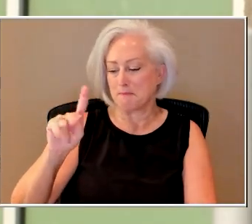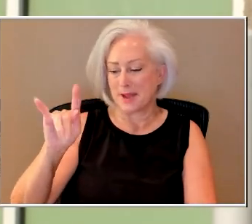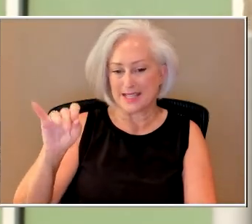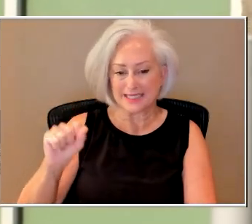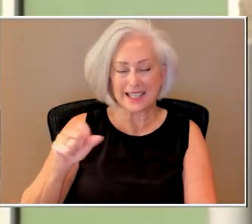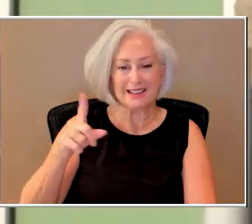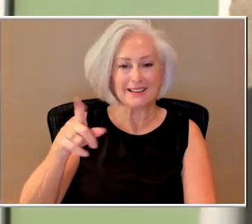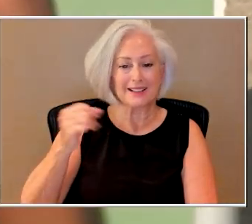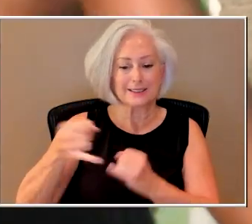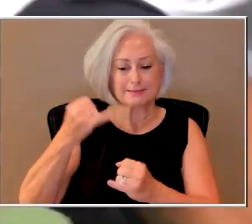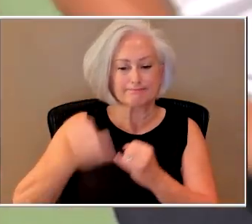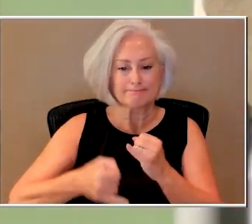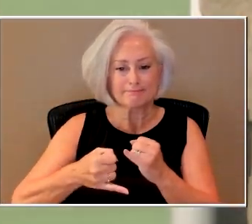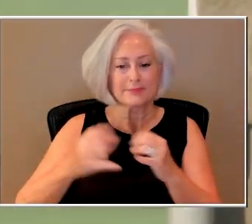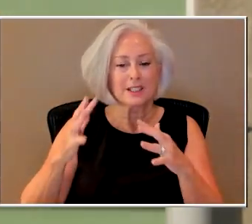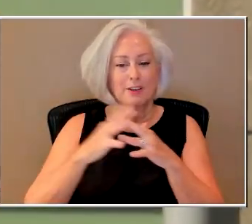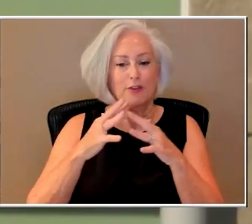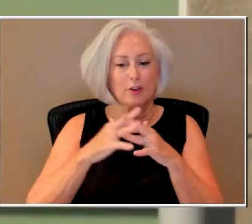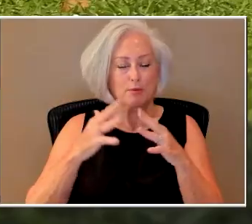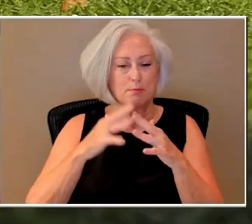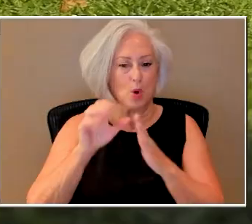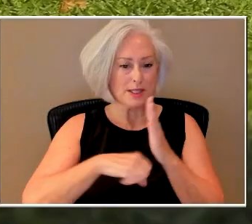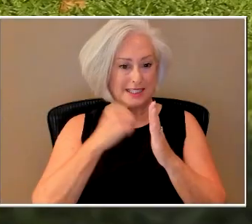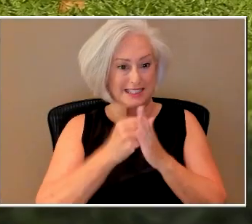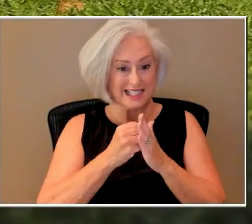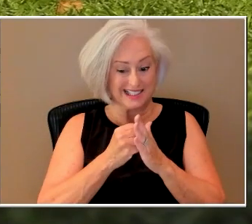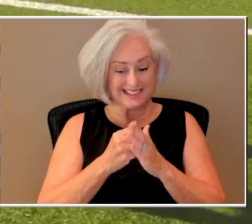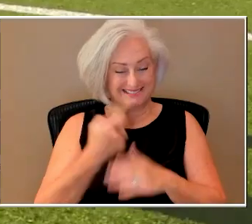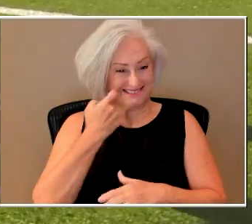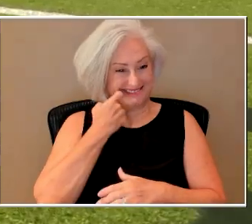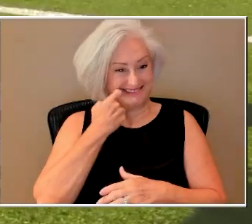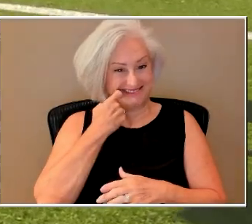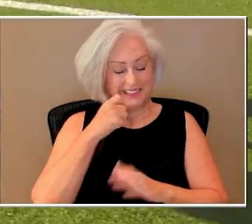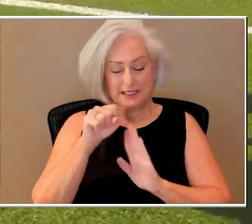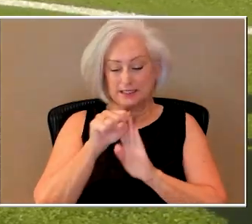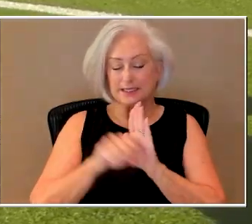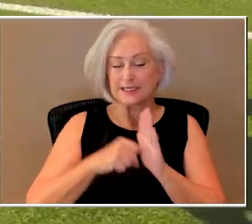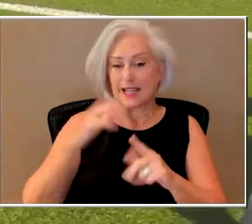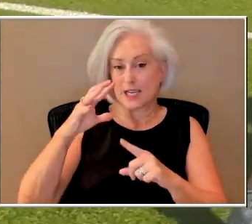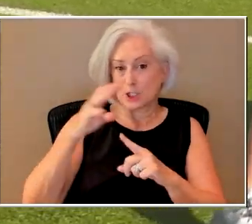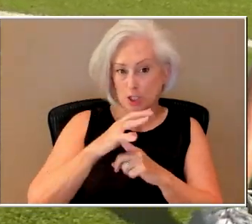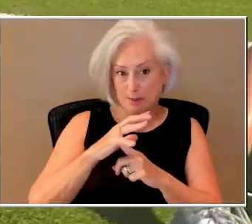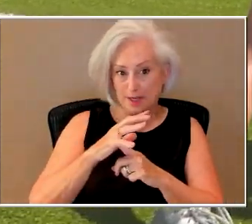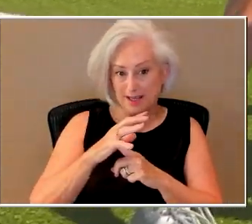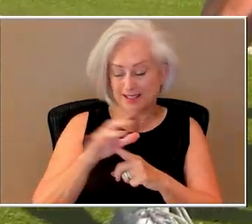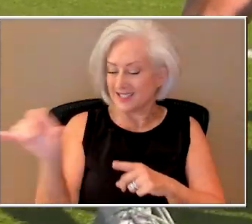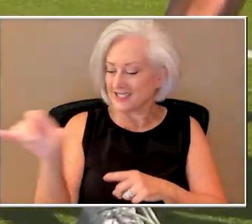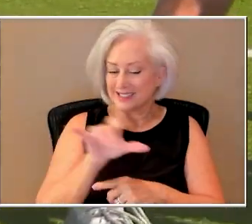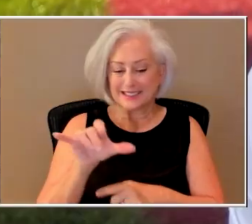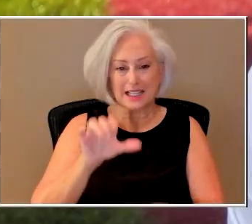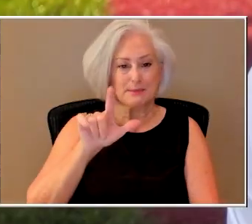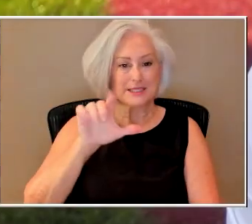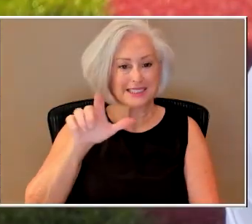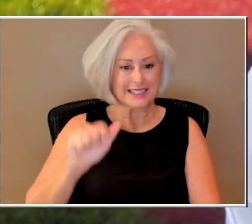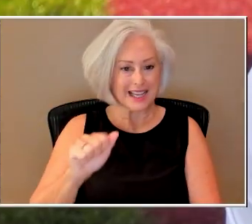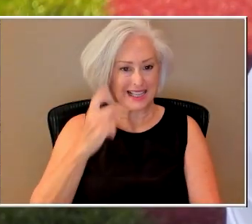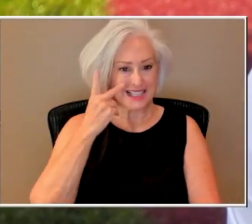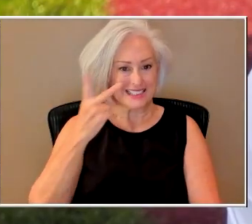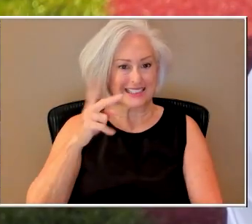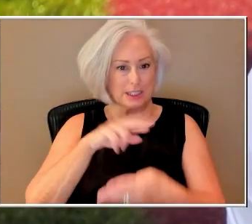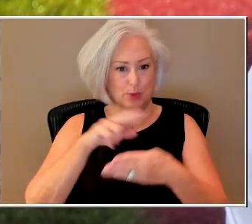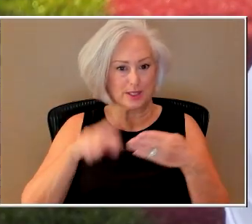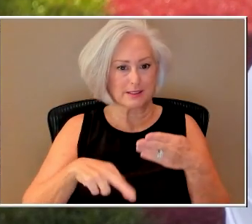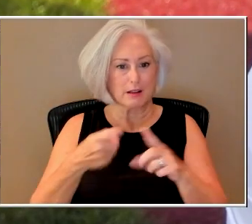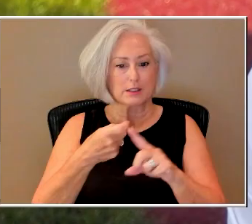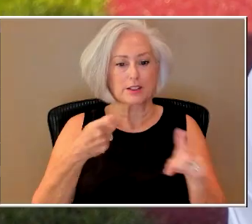off a state championship. And like her, he's seeing the results of this program. I think without this, I don't know if I would have